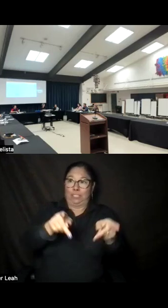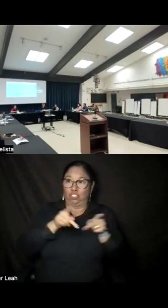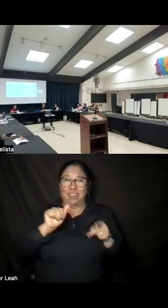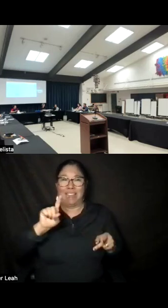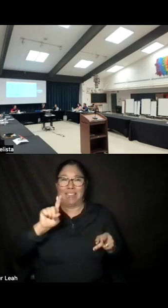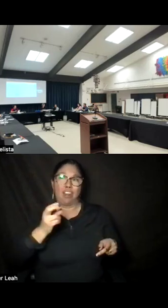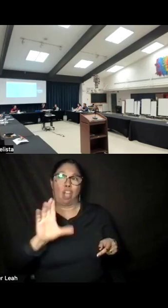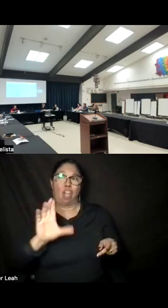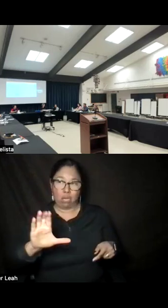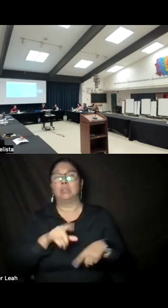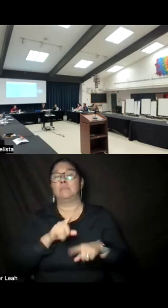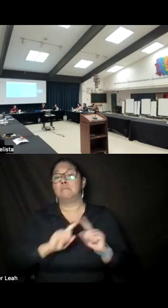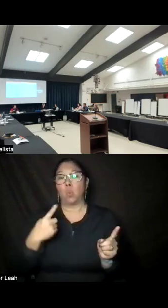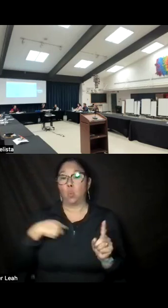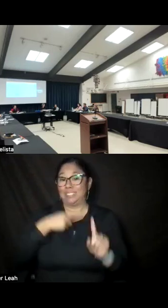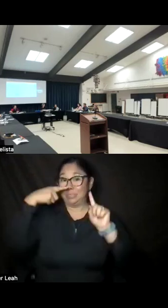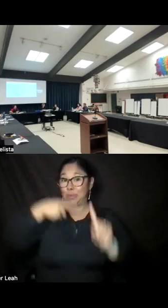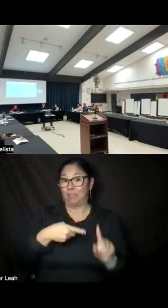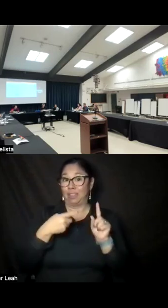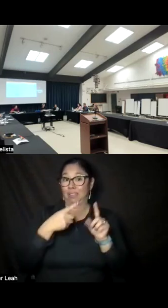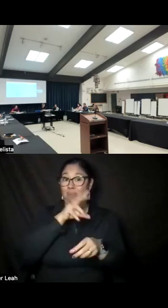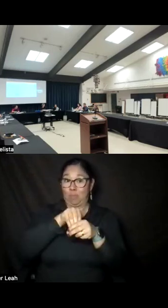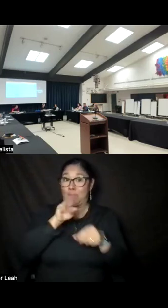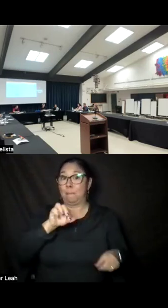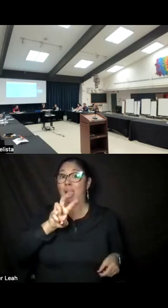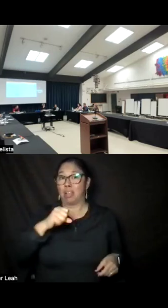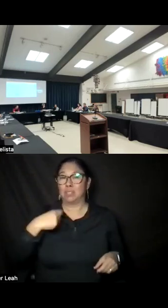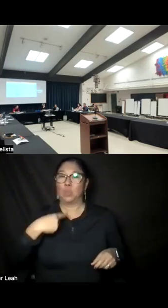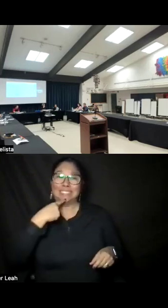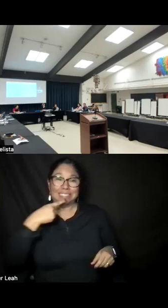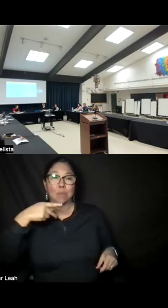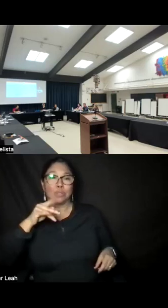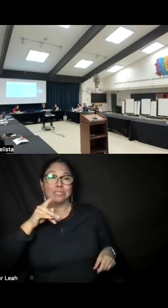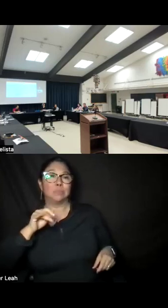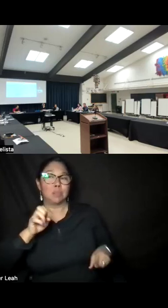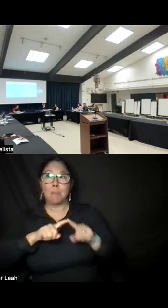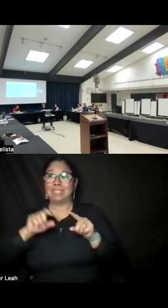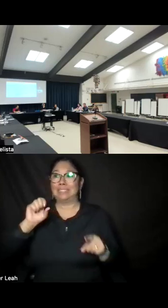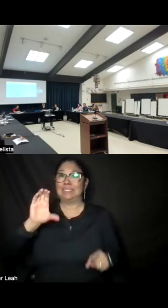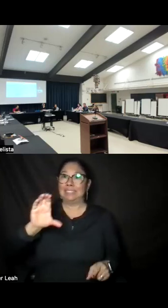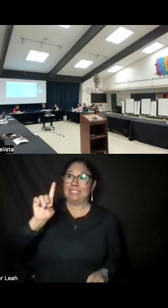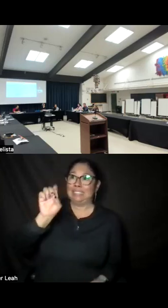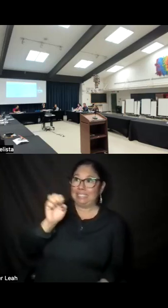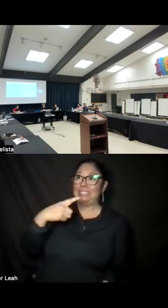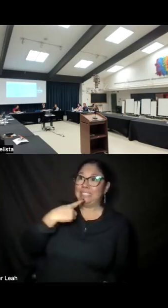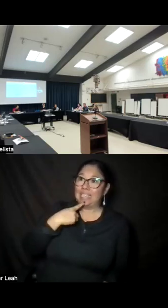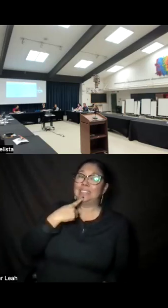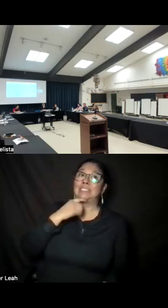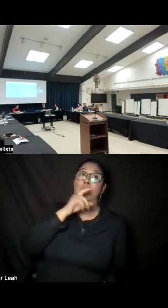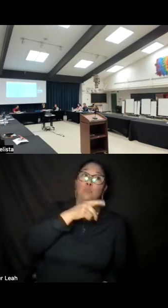And we specifically in our bylaws say principal, but the CDE says principal or their